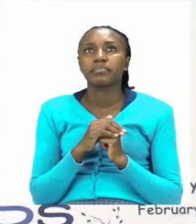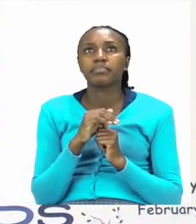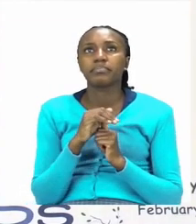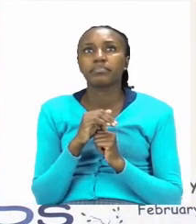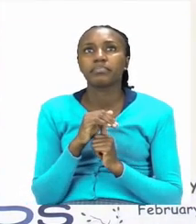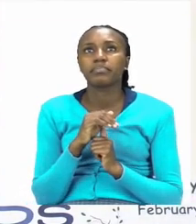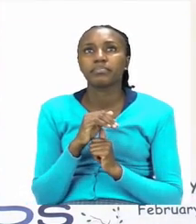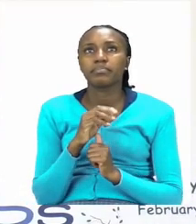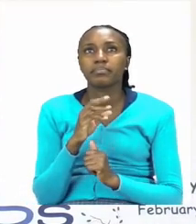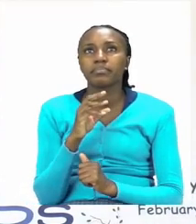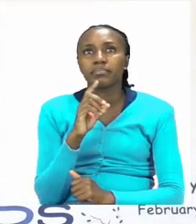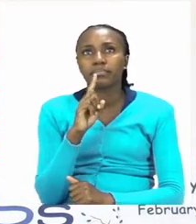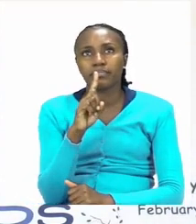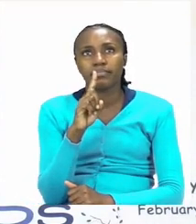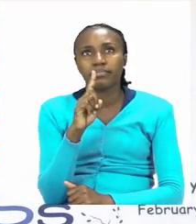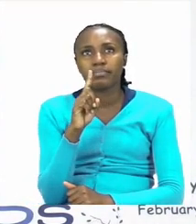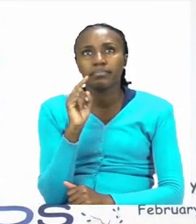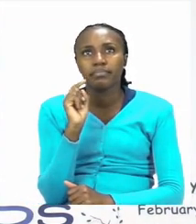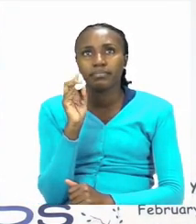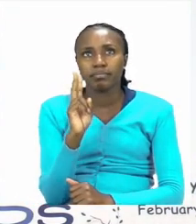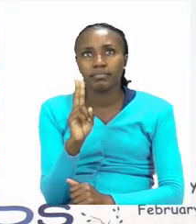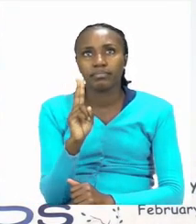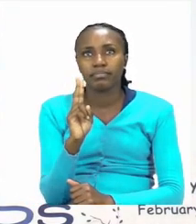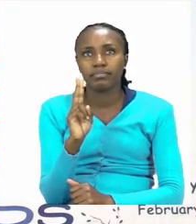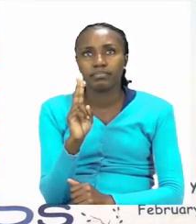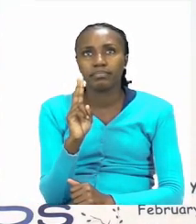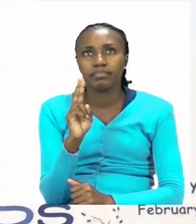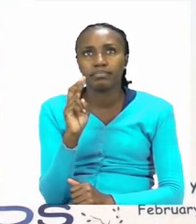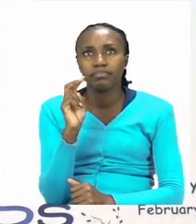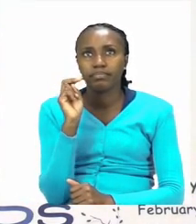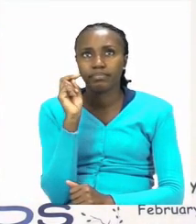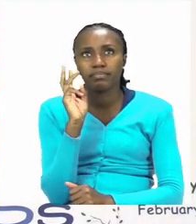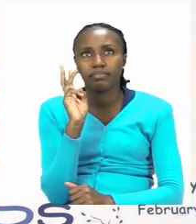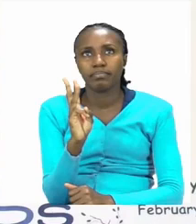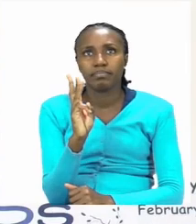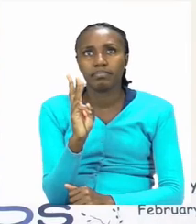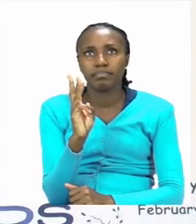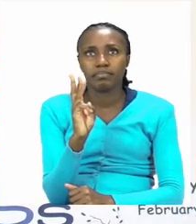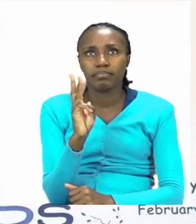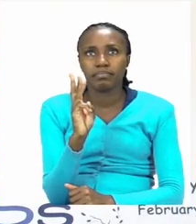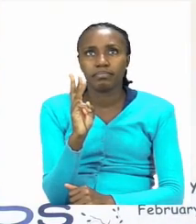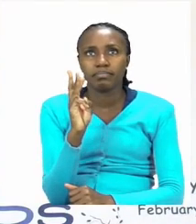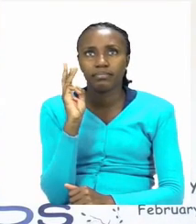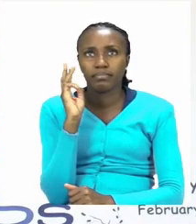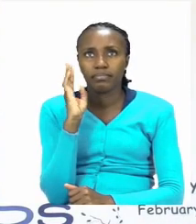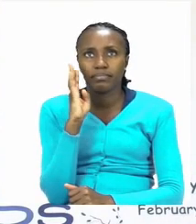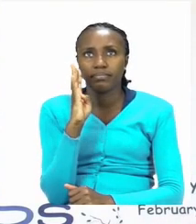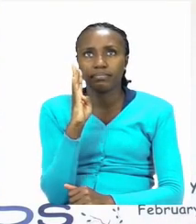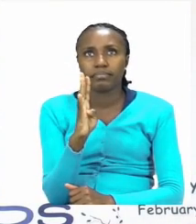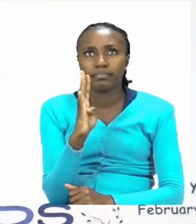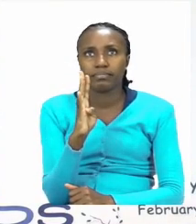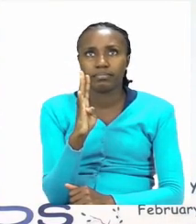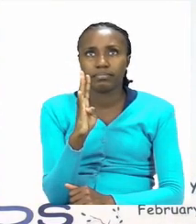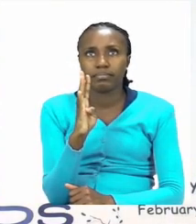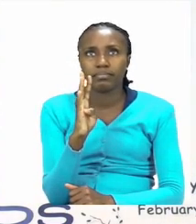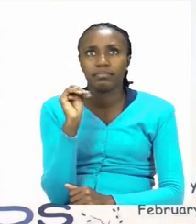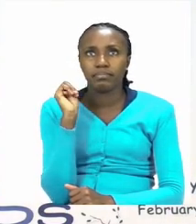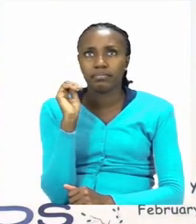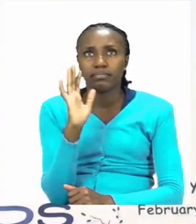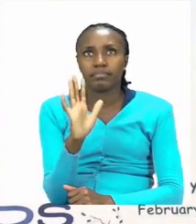1, 2, 3,